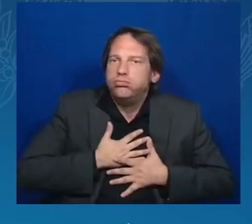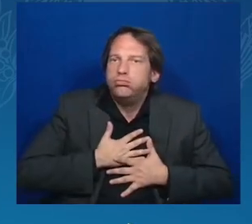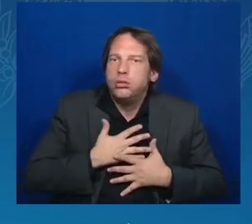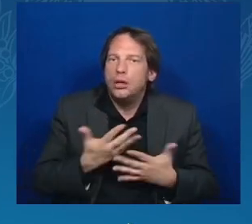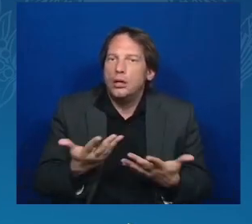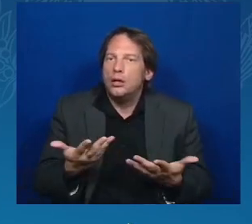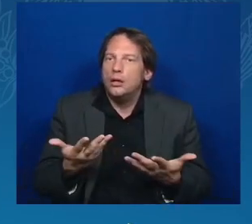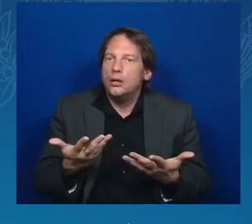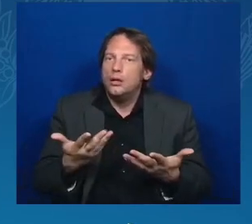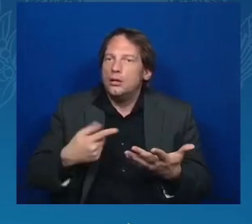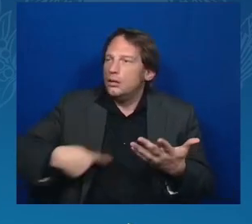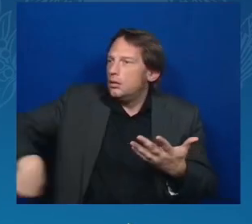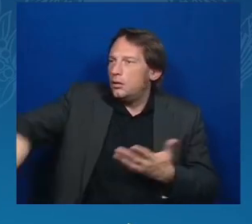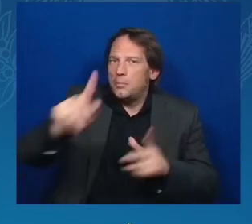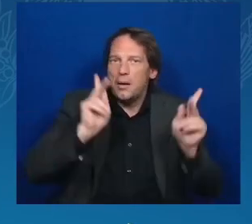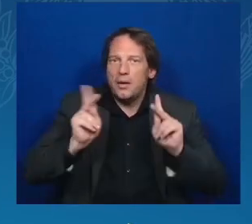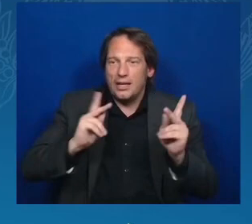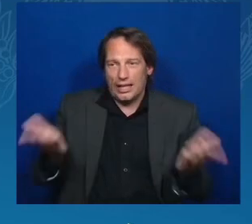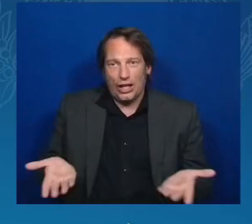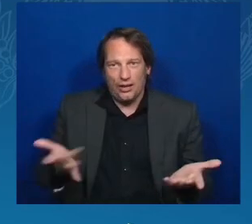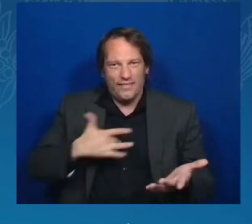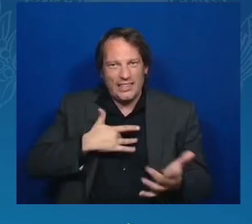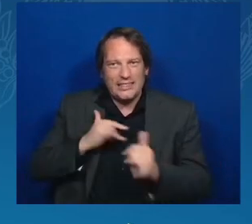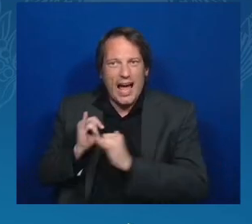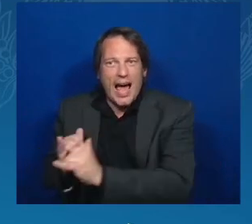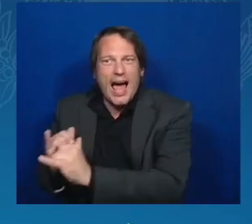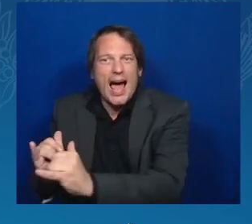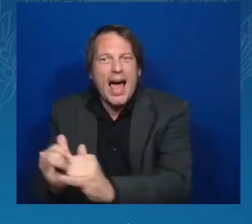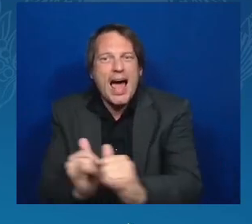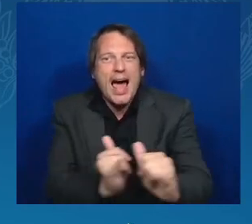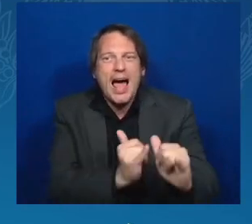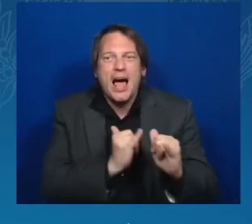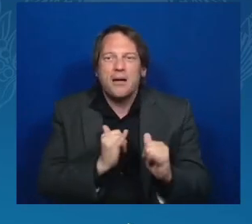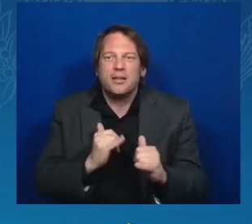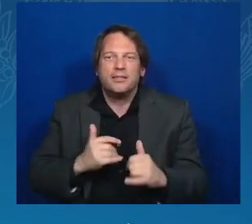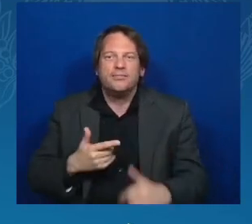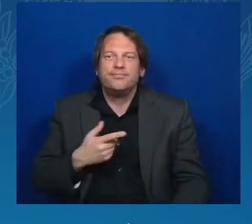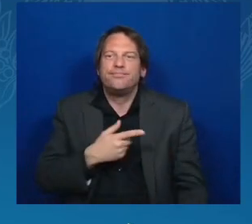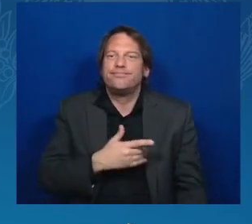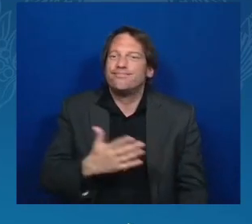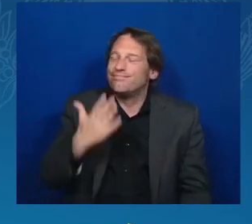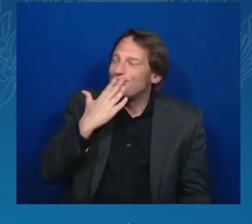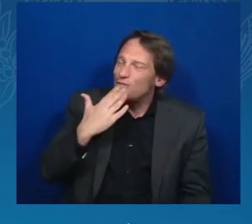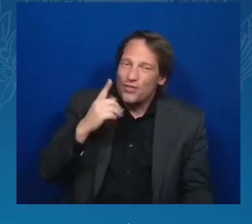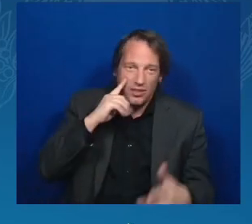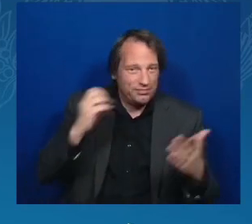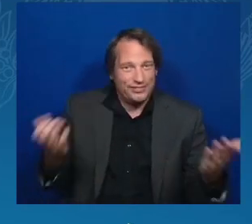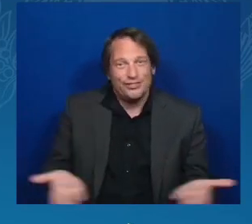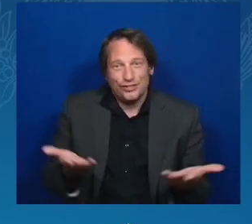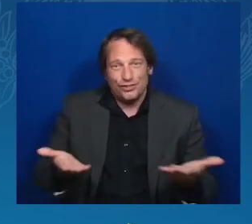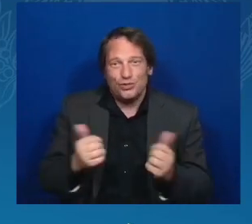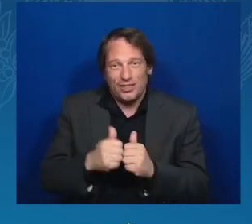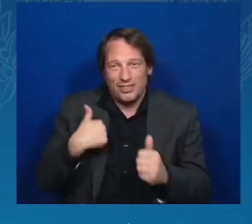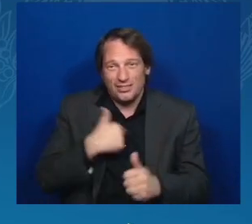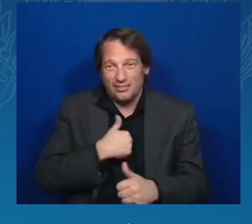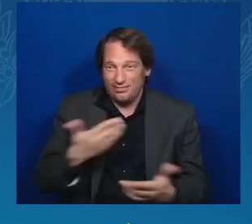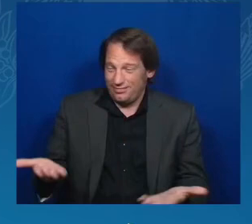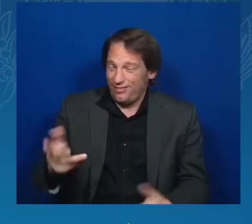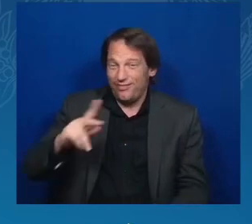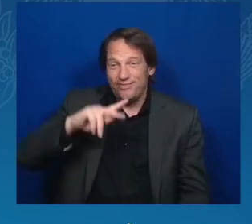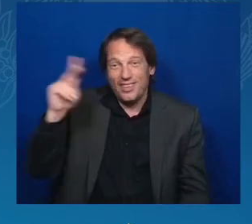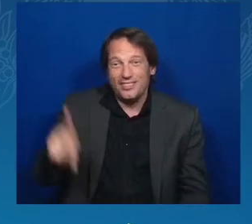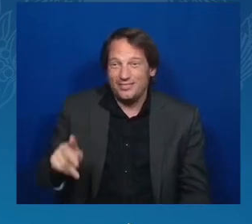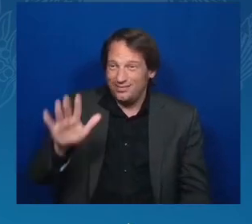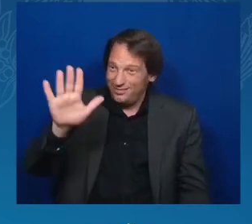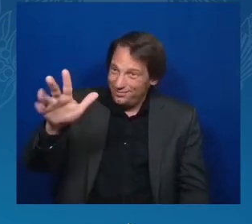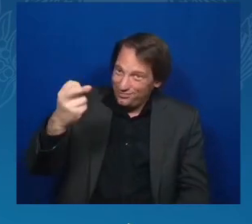in Philadelphia. It is. Your 12th trip It to is. Pennsylvania. Well, and I said leadership is very